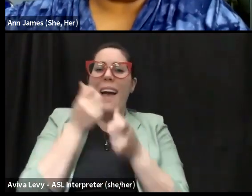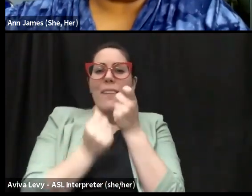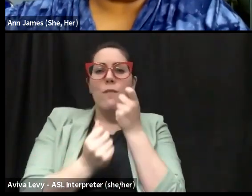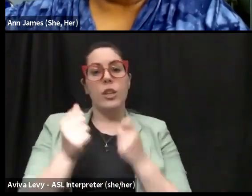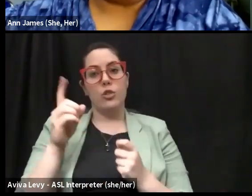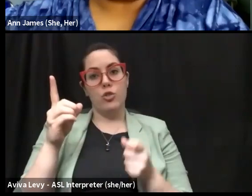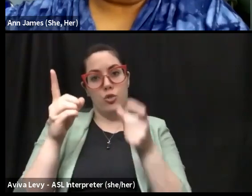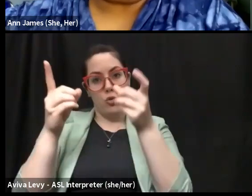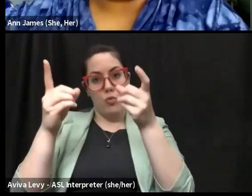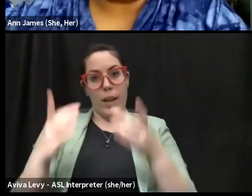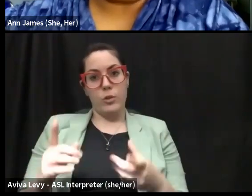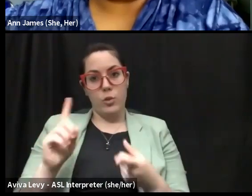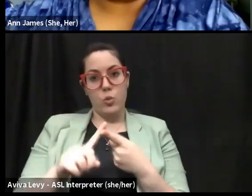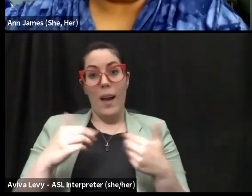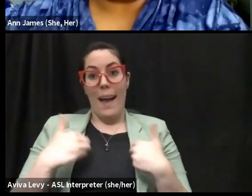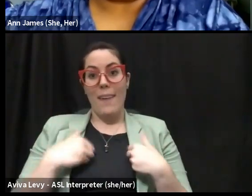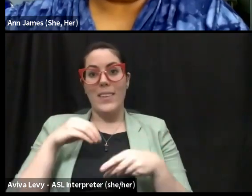tool belt.